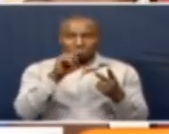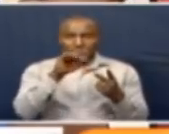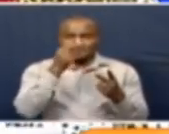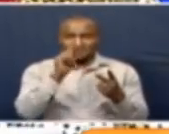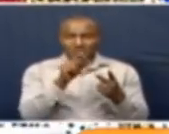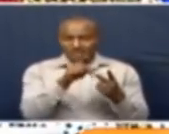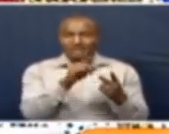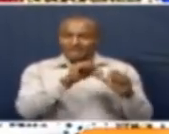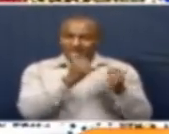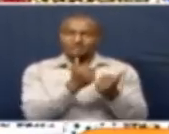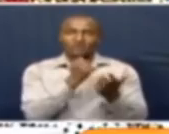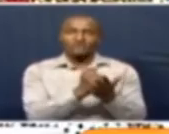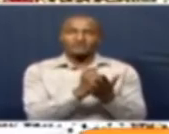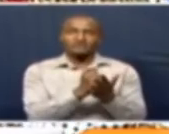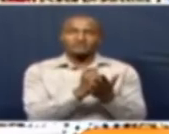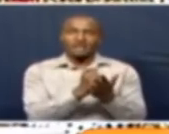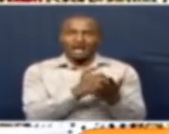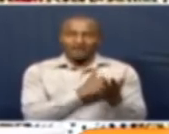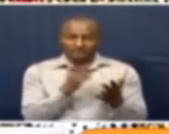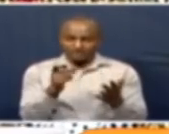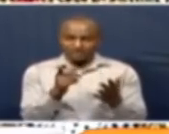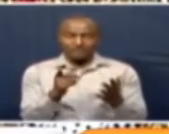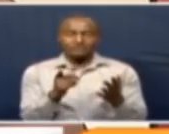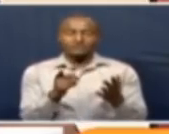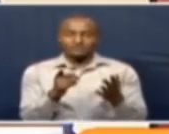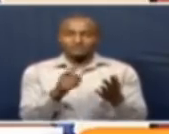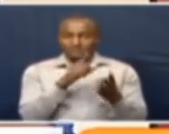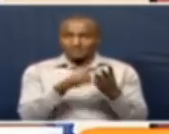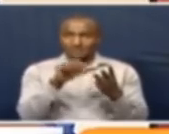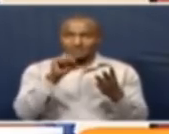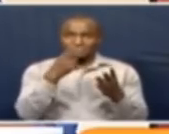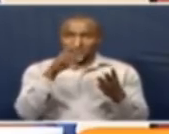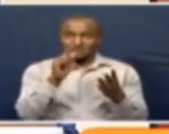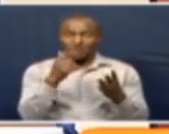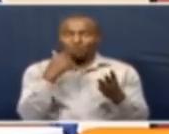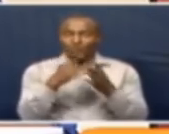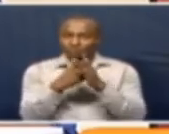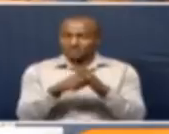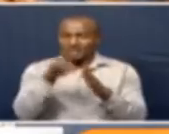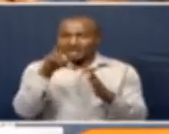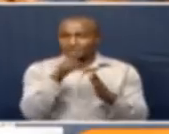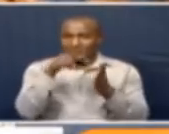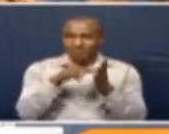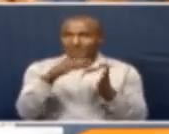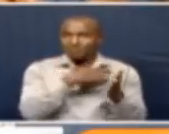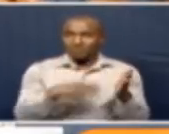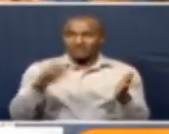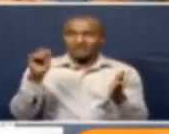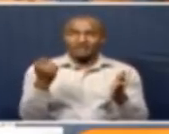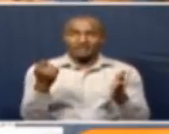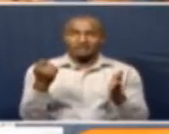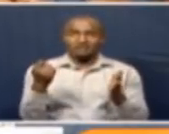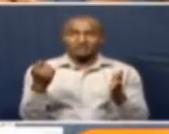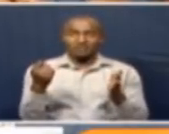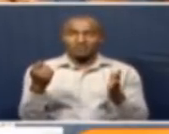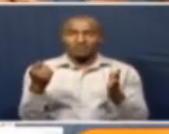Rachar, who is of InVogue Models. We're also joined by Sheila Kanini, who started the hashtag PayModelsKenya, and